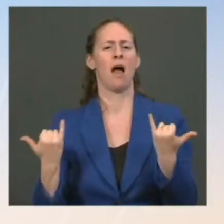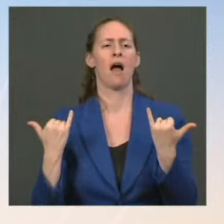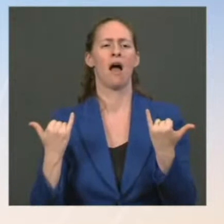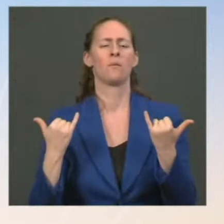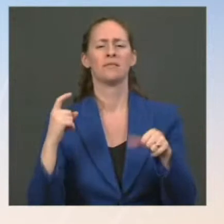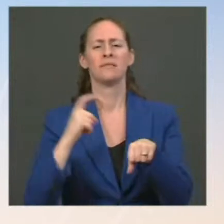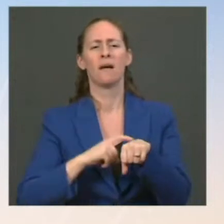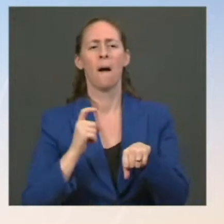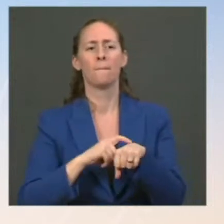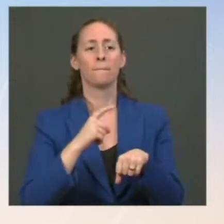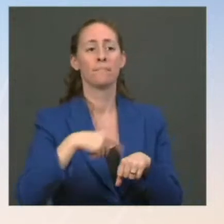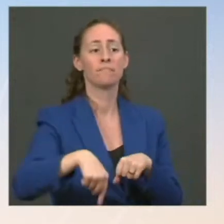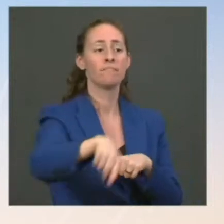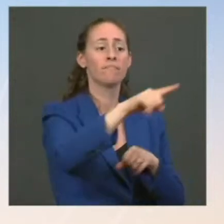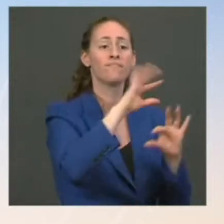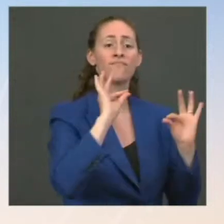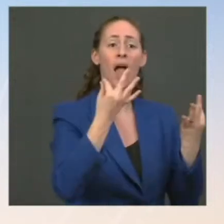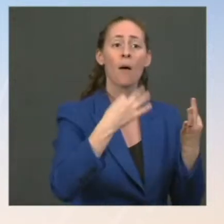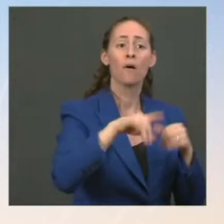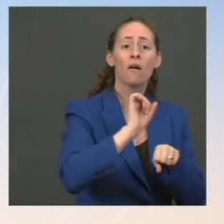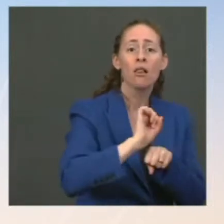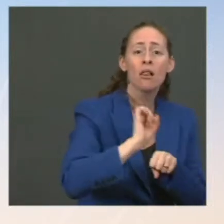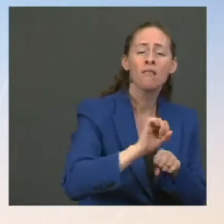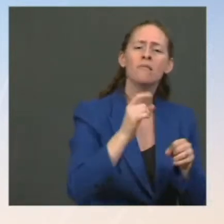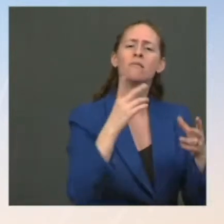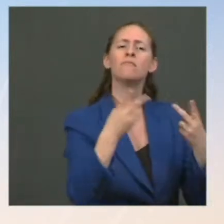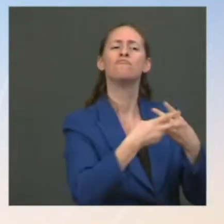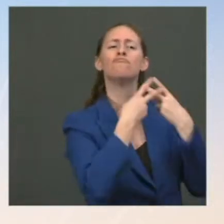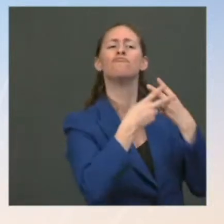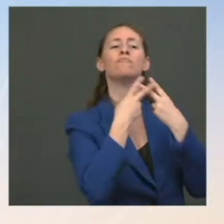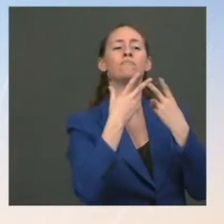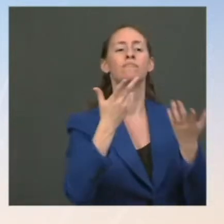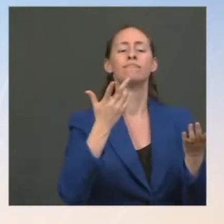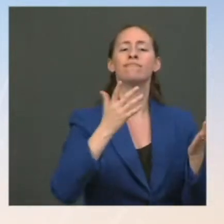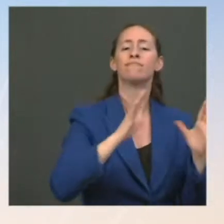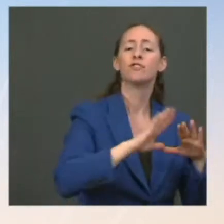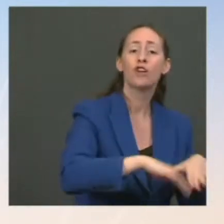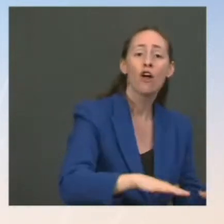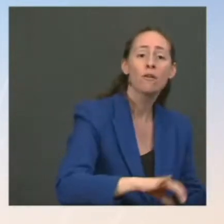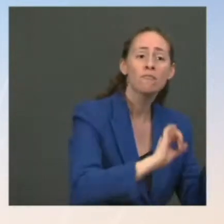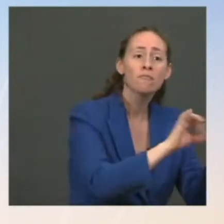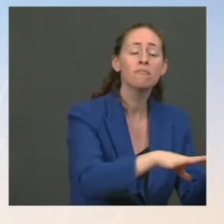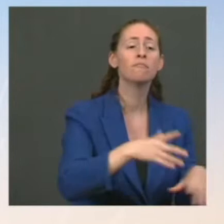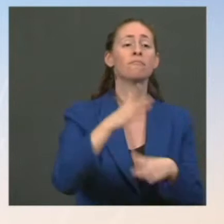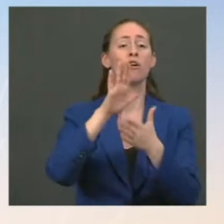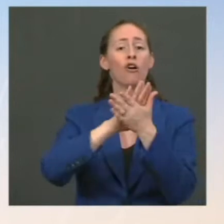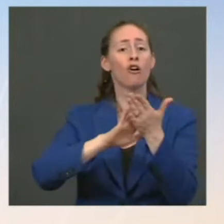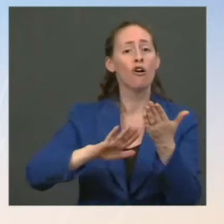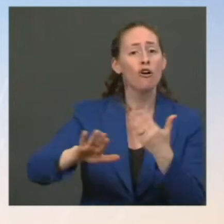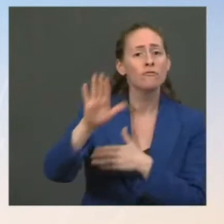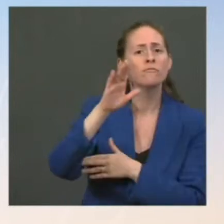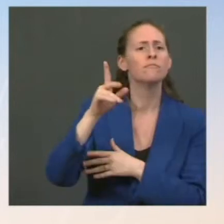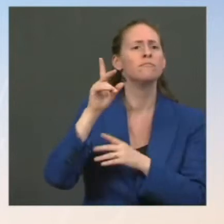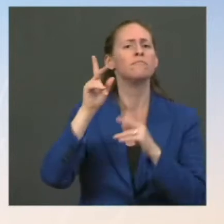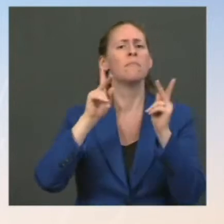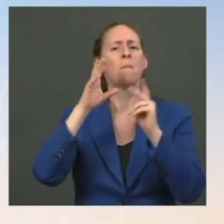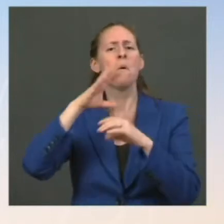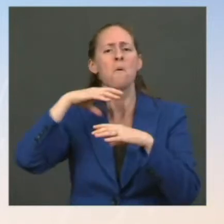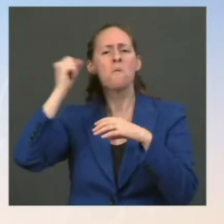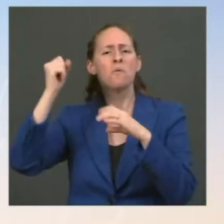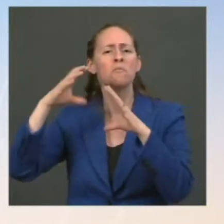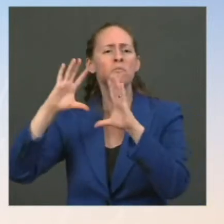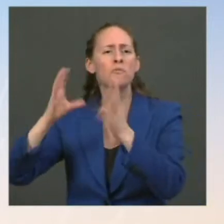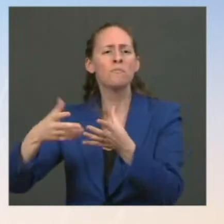working families, whether it's childcare, the cost of college, elder care, that are impacting millions of families across the